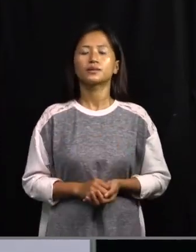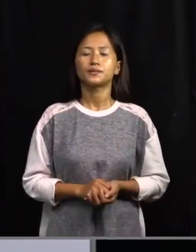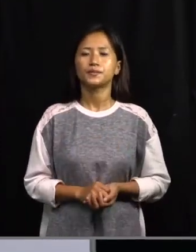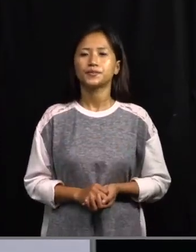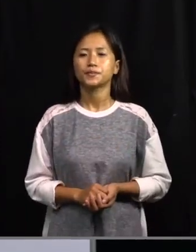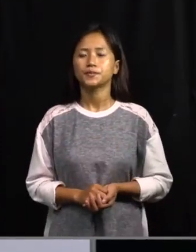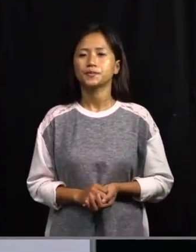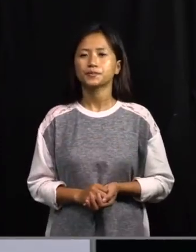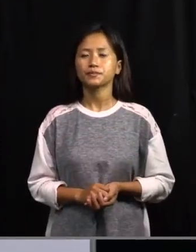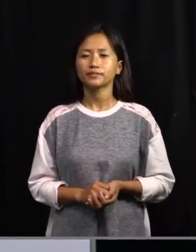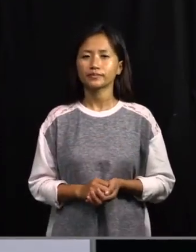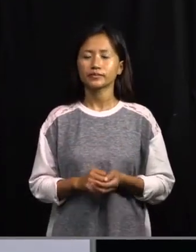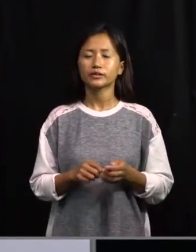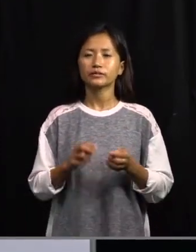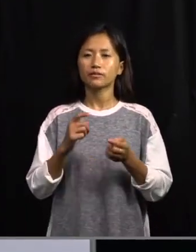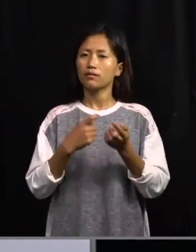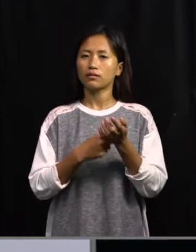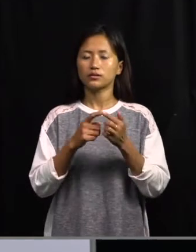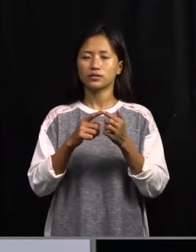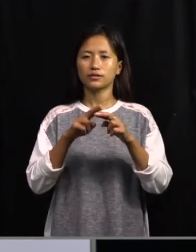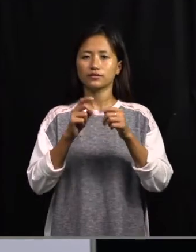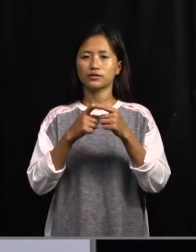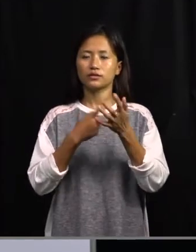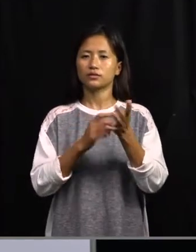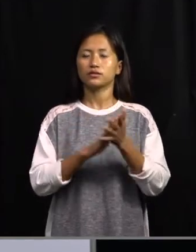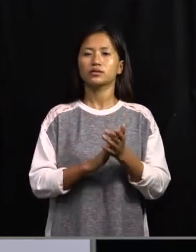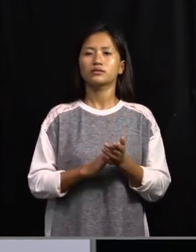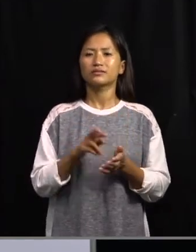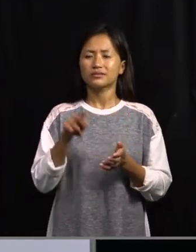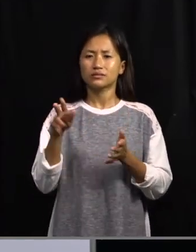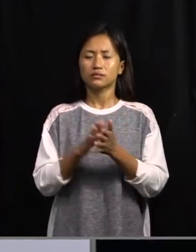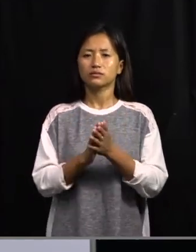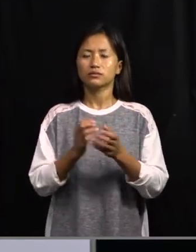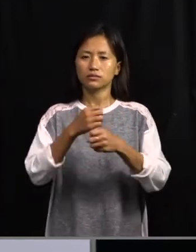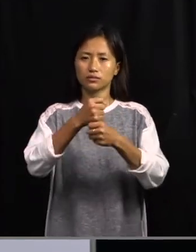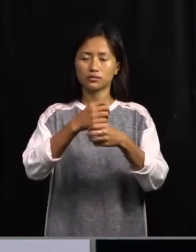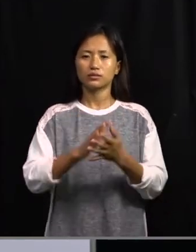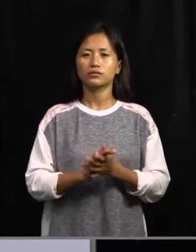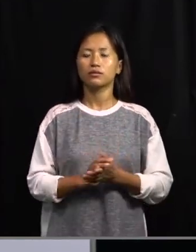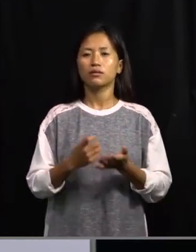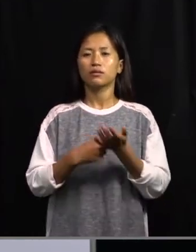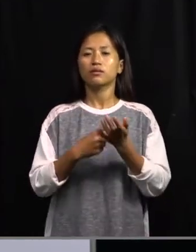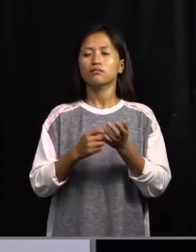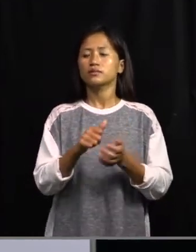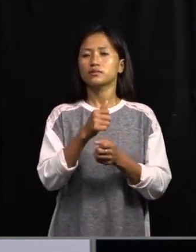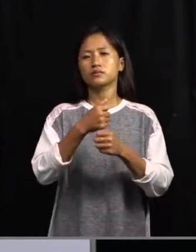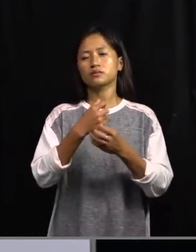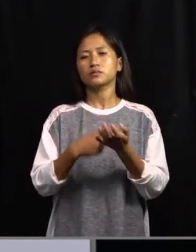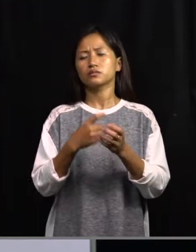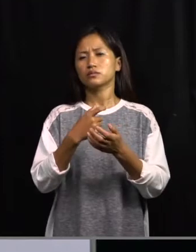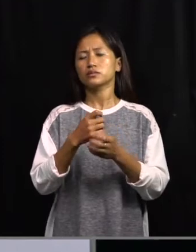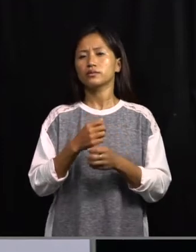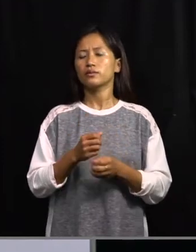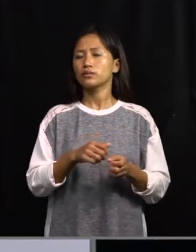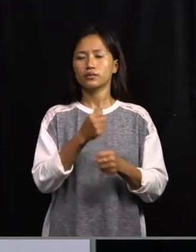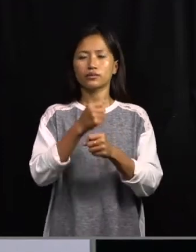to estimated money receipts, which neither create liabilities nor lead to reduction in government